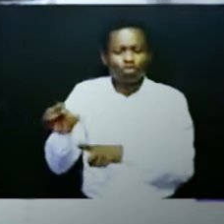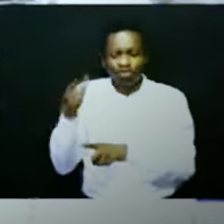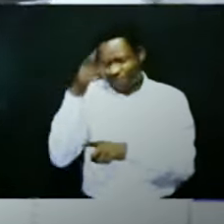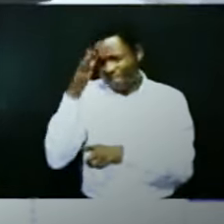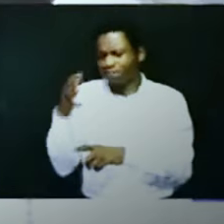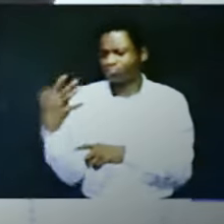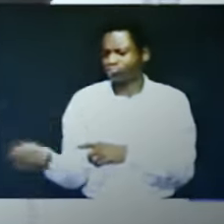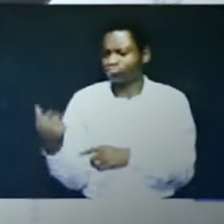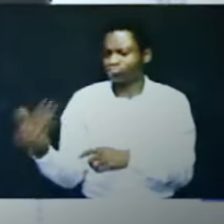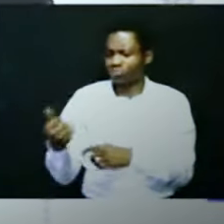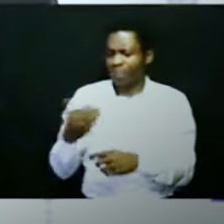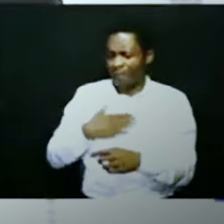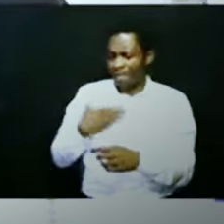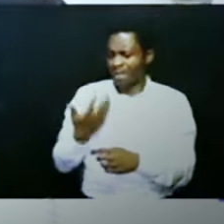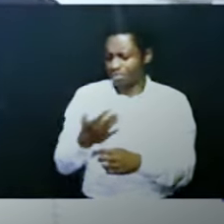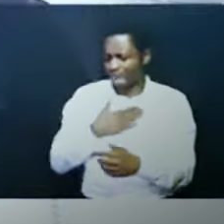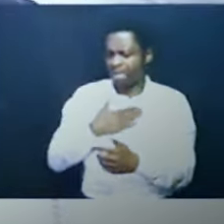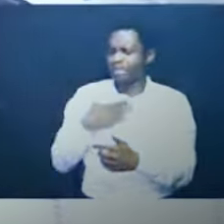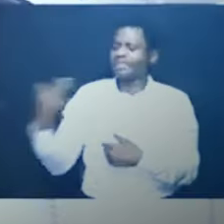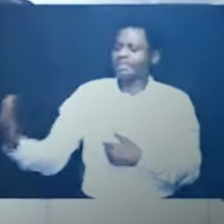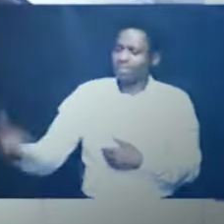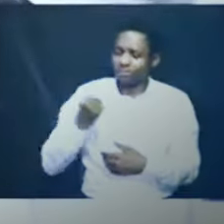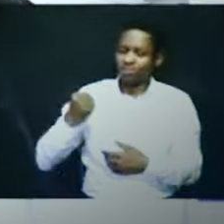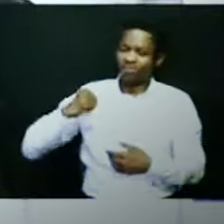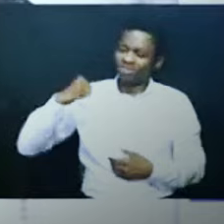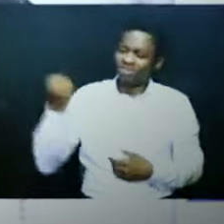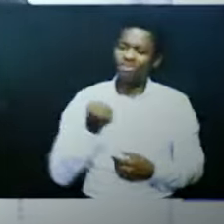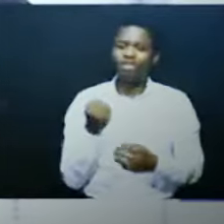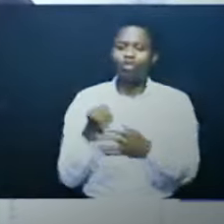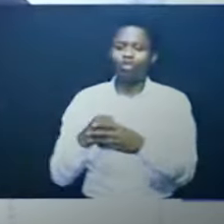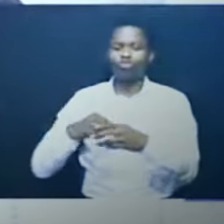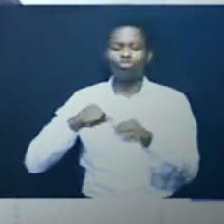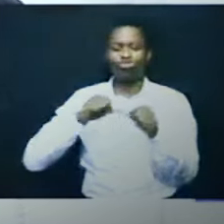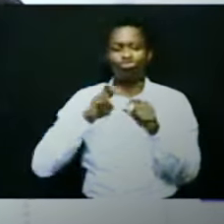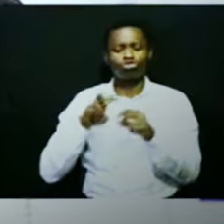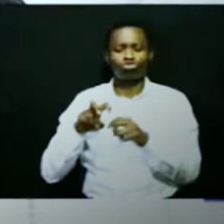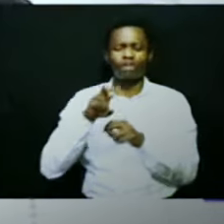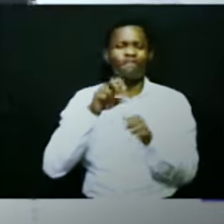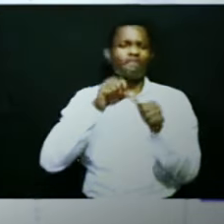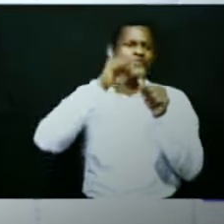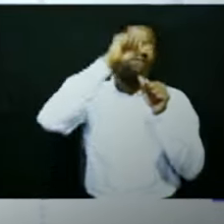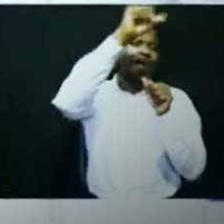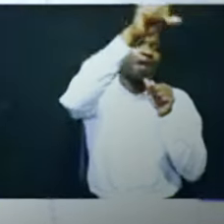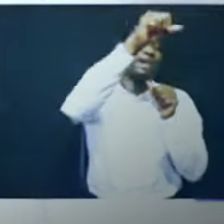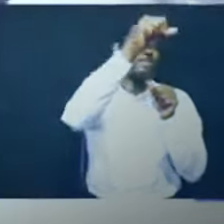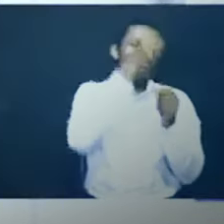inheritance. So he took what belongs to him, he went to a far place and squandered it.